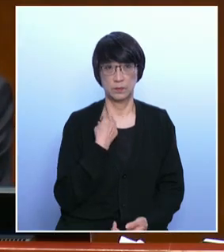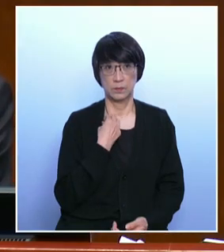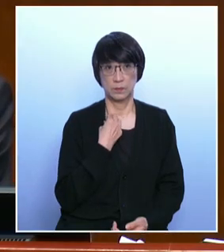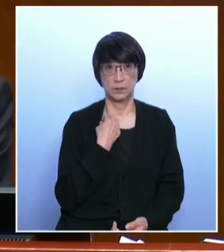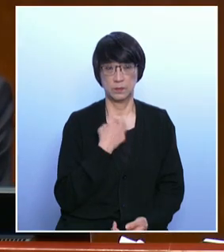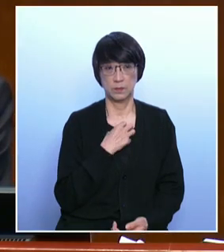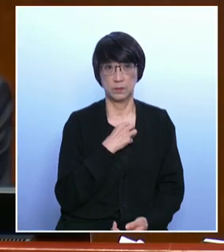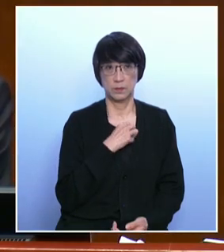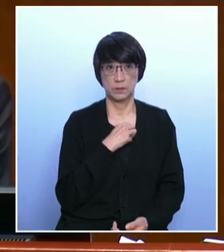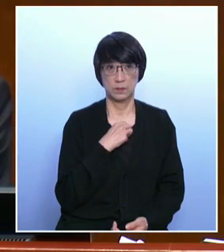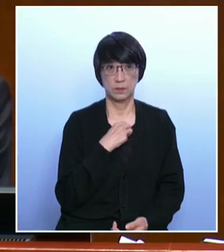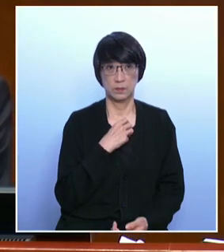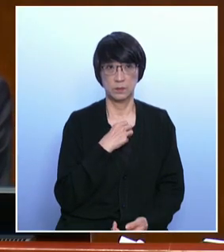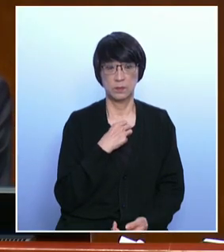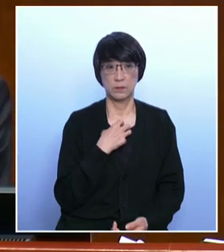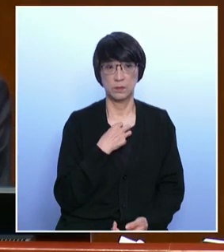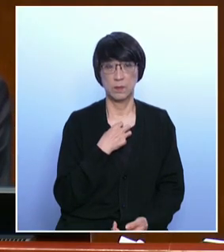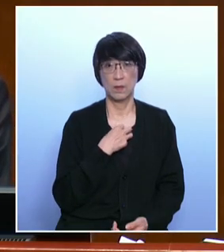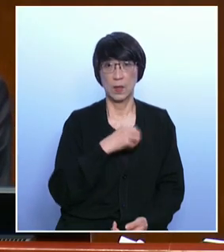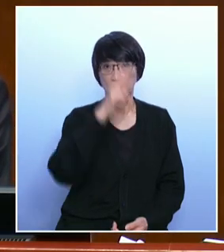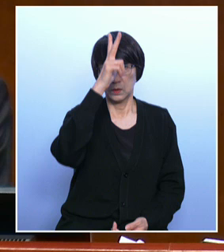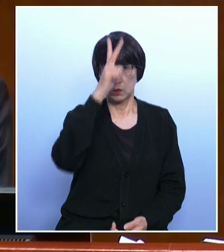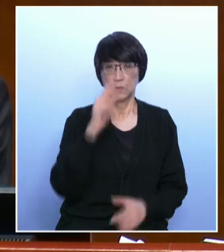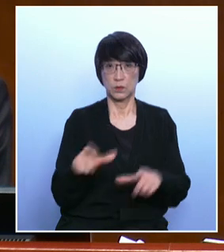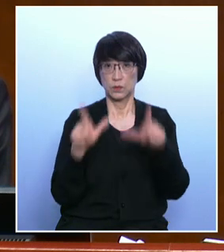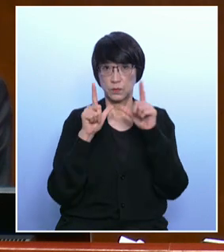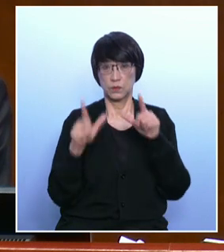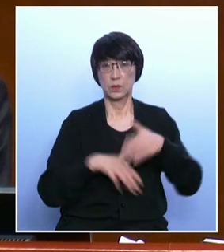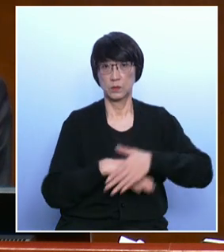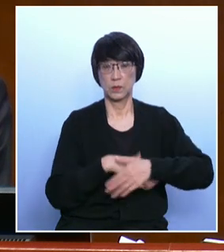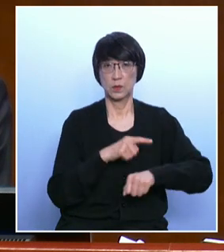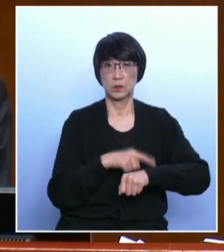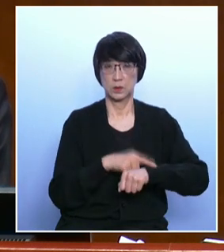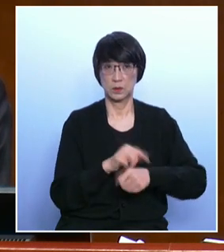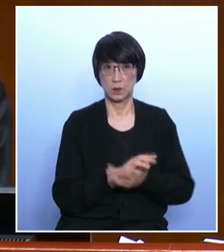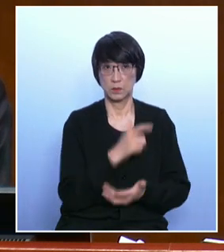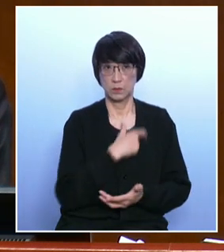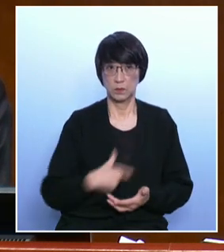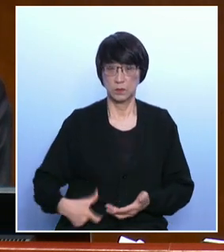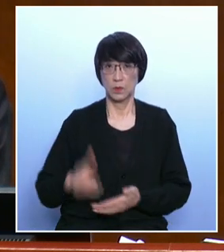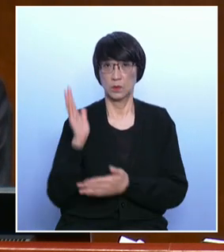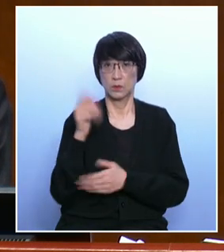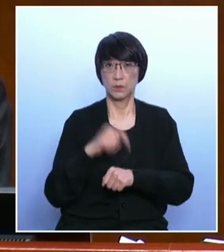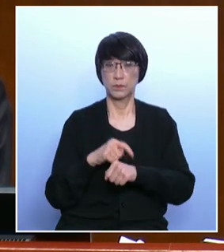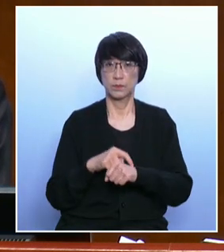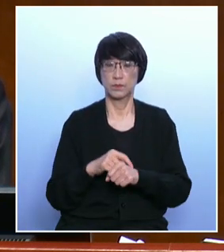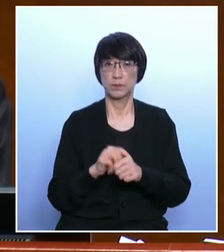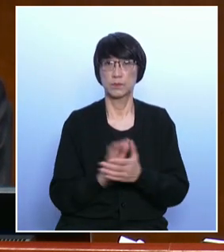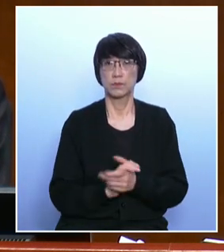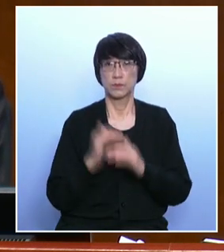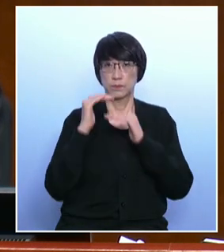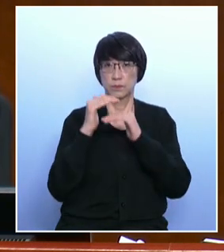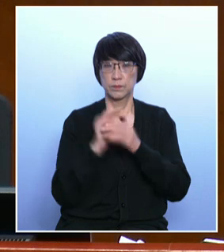Likewise, for members who are going to speak, please leave enough time for the administration to reply to you.